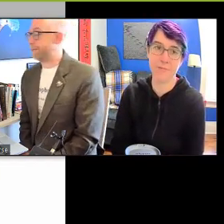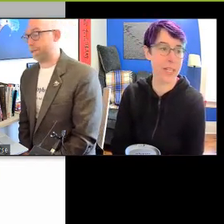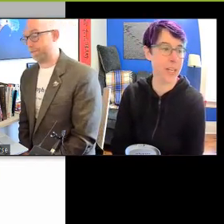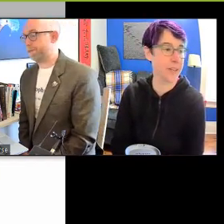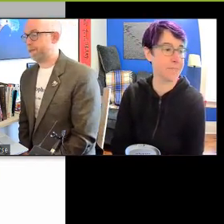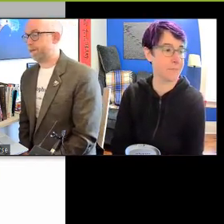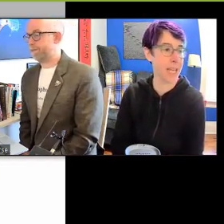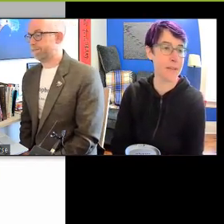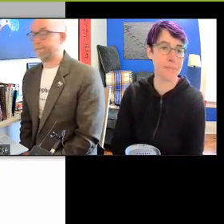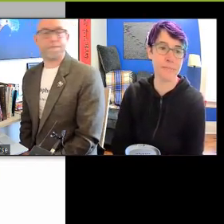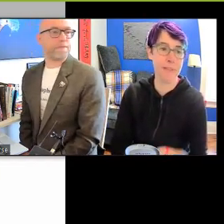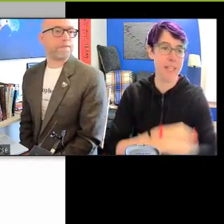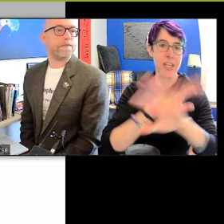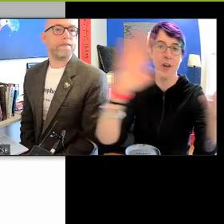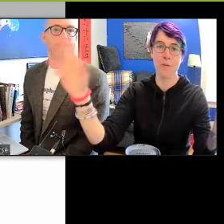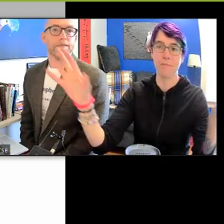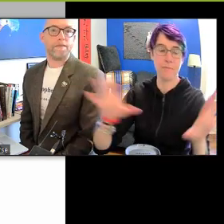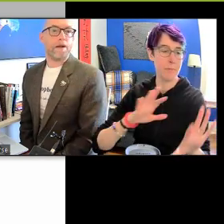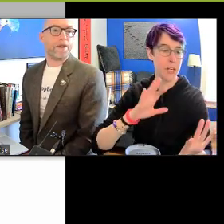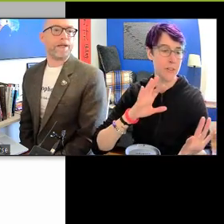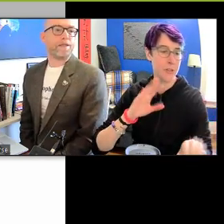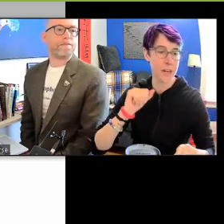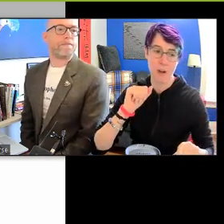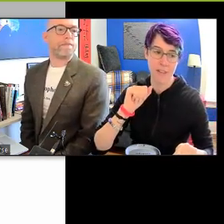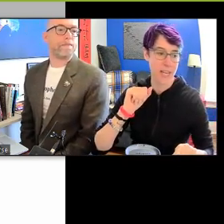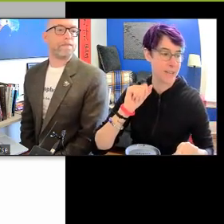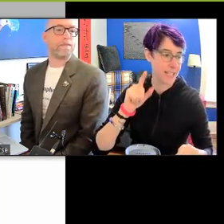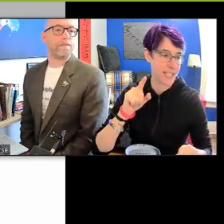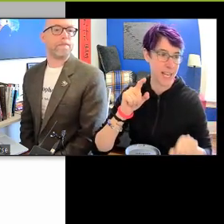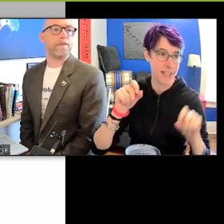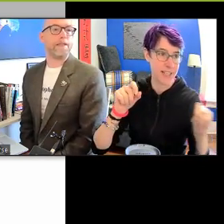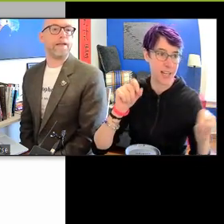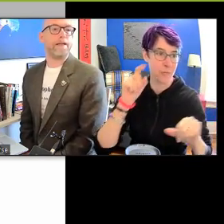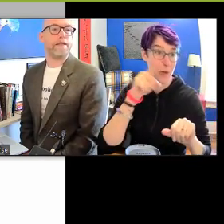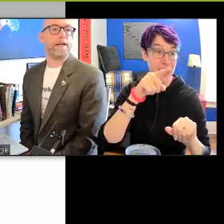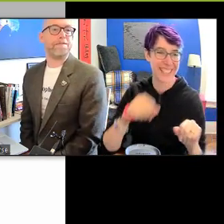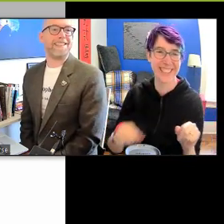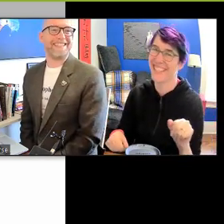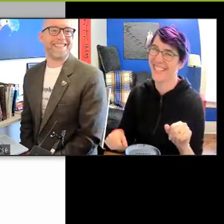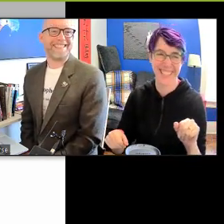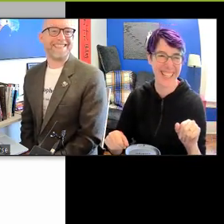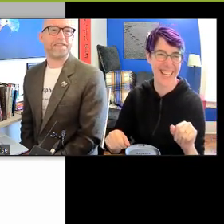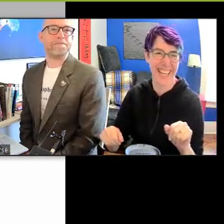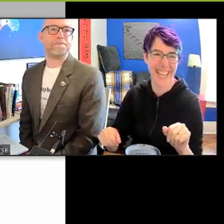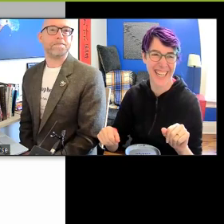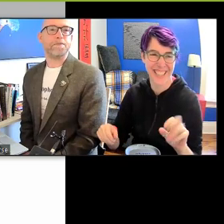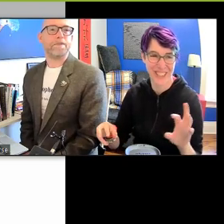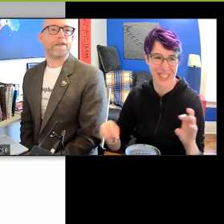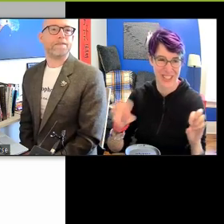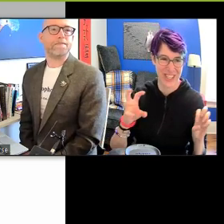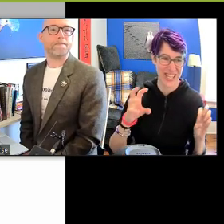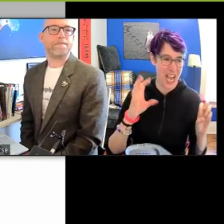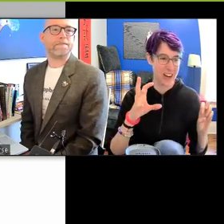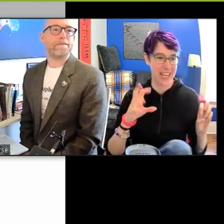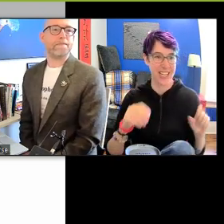you. Yep, that's really it. Good. Okay, everything that you know. All put it things. On the screen. All the thing. Extinct. Extinct. Woolly. Good.